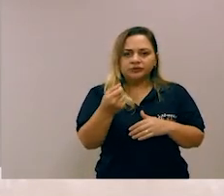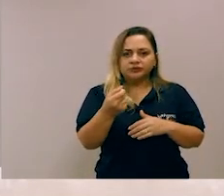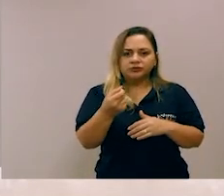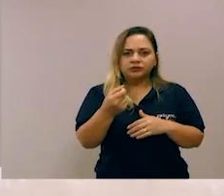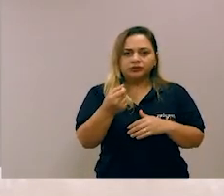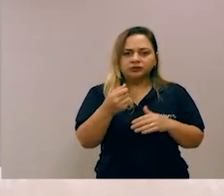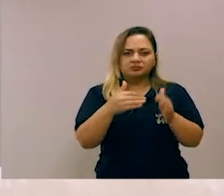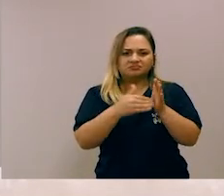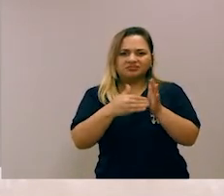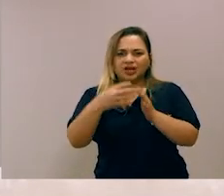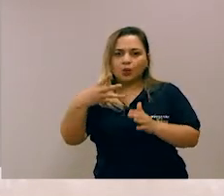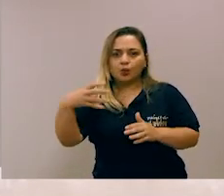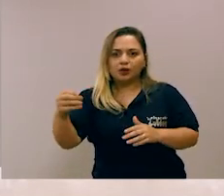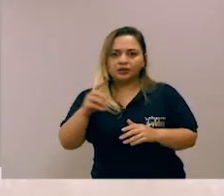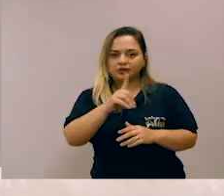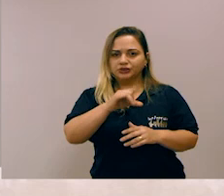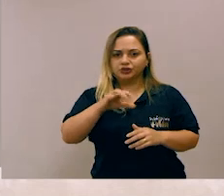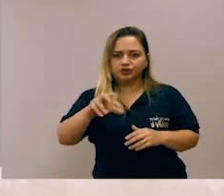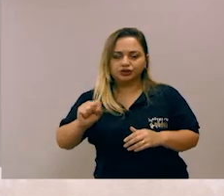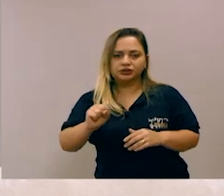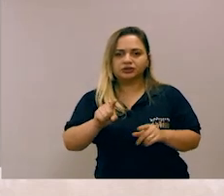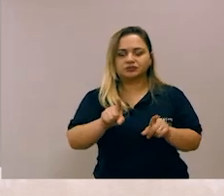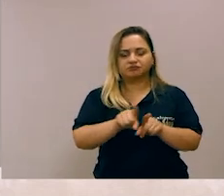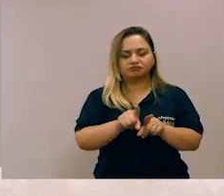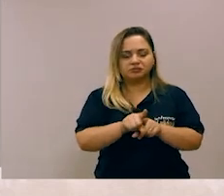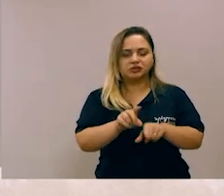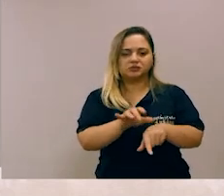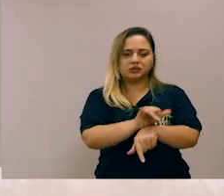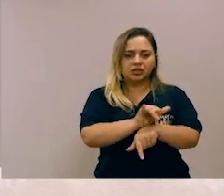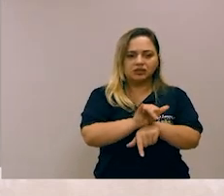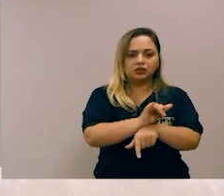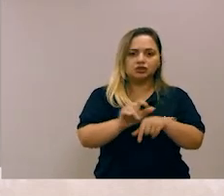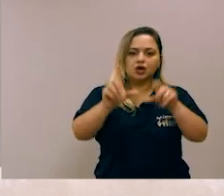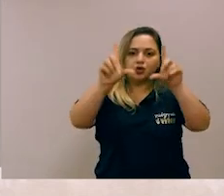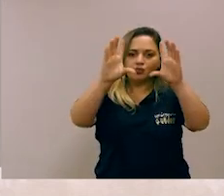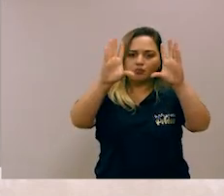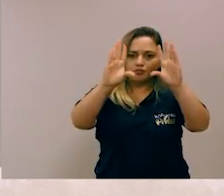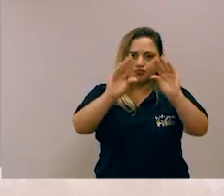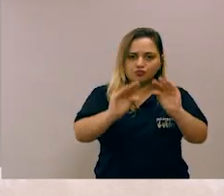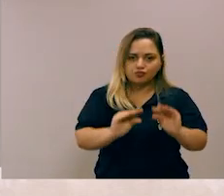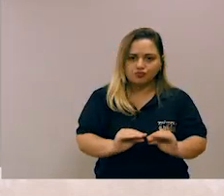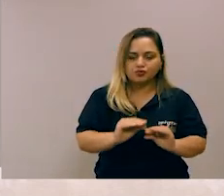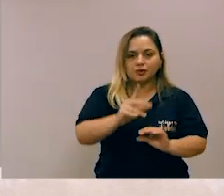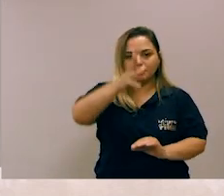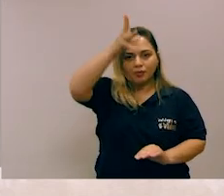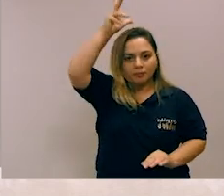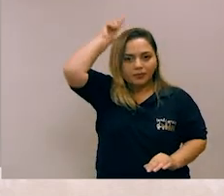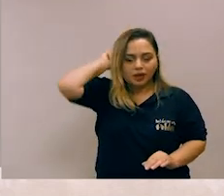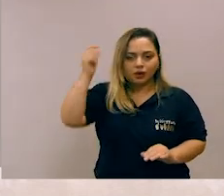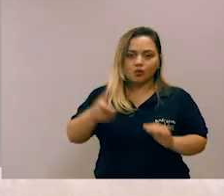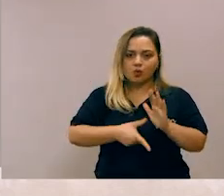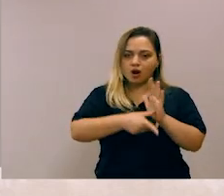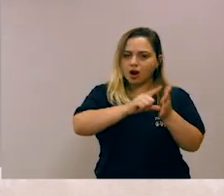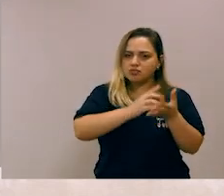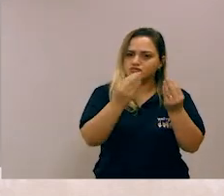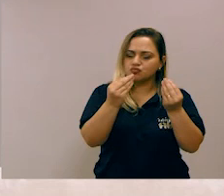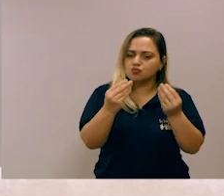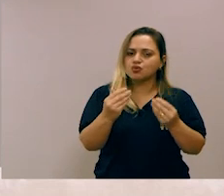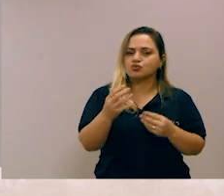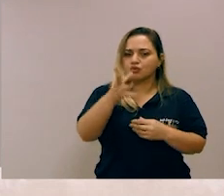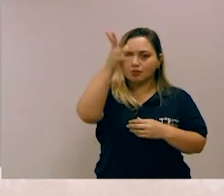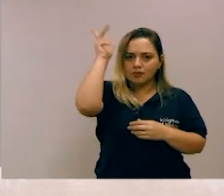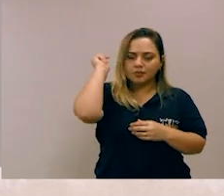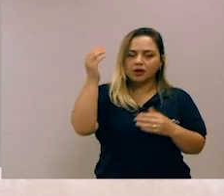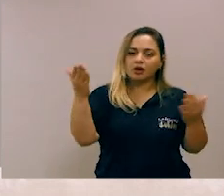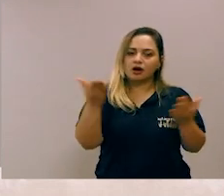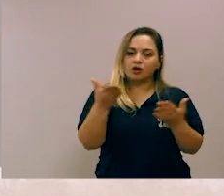After 20 days, well, between 20 and 40 days, we already had the second strategy. We diminished the number of firefighters.